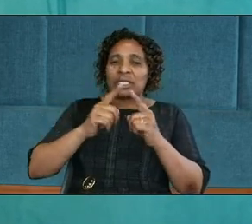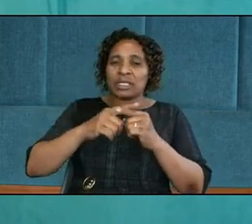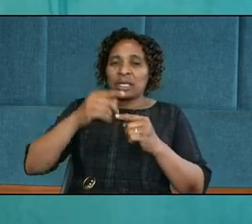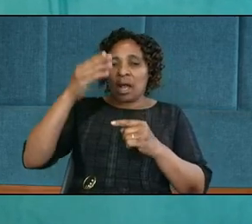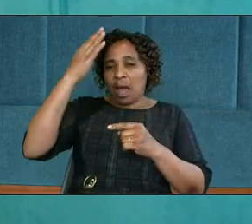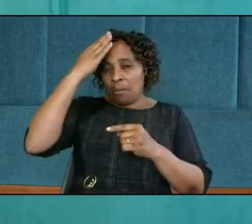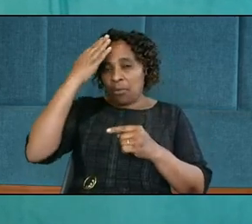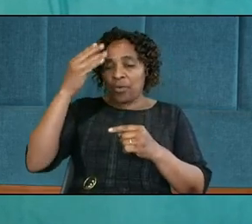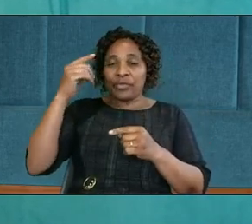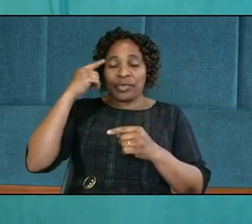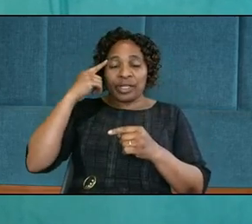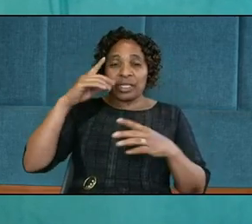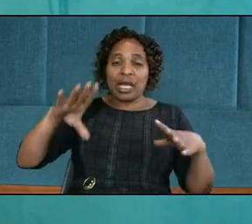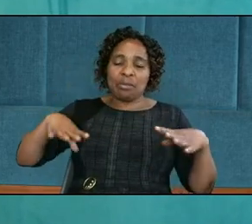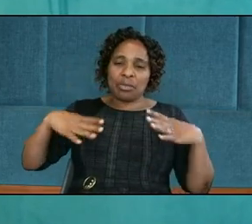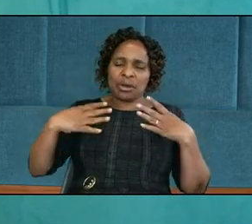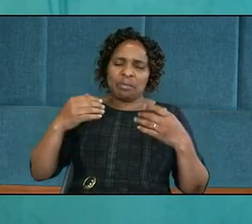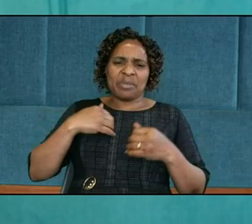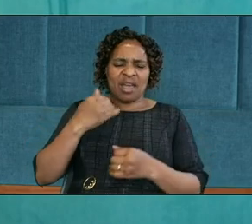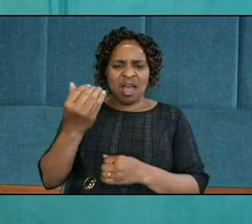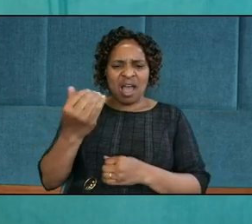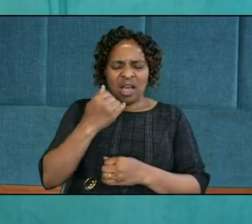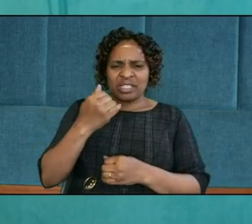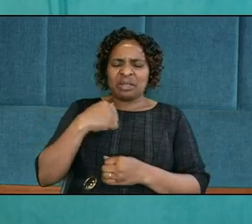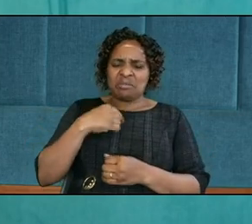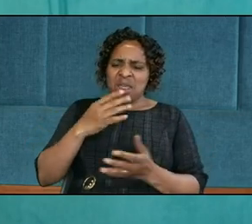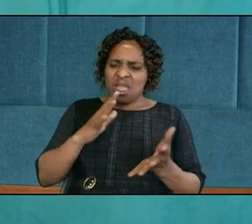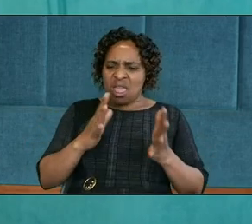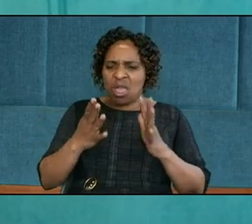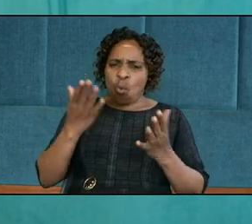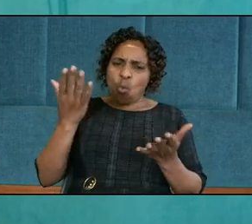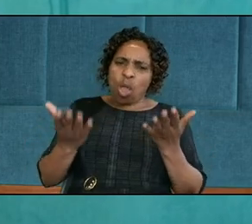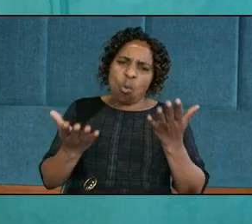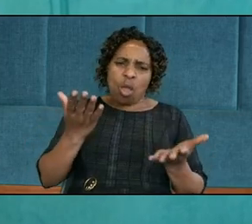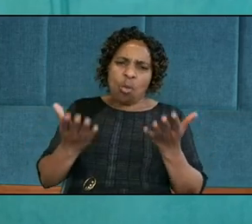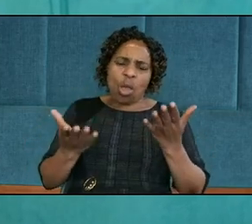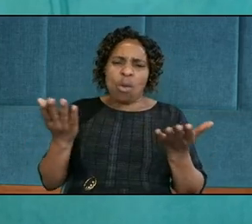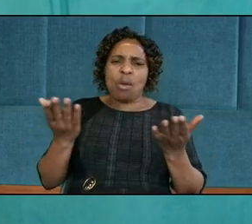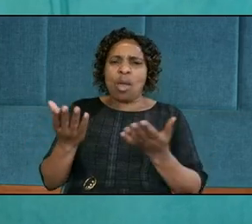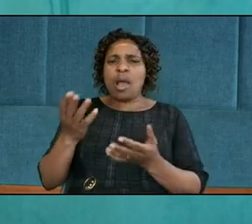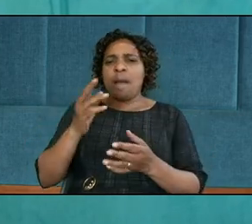they are proud. And I ask myself, where do I fall between those two?